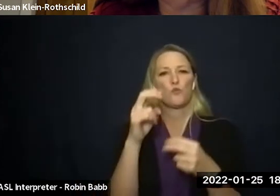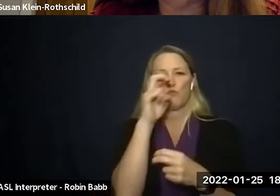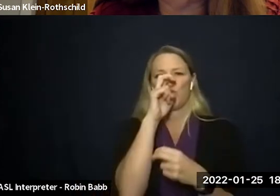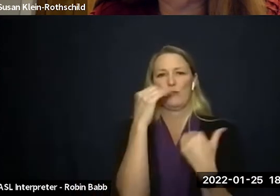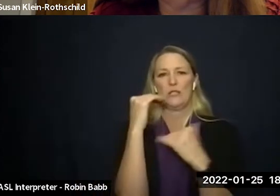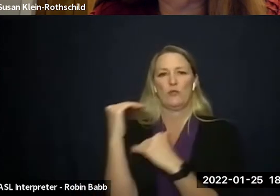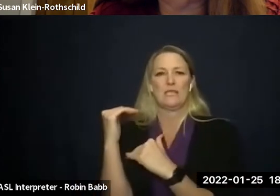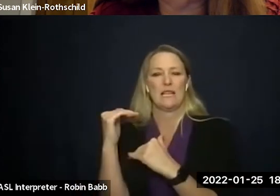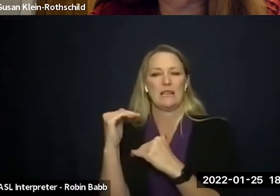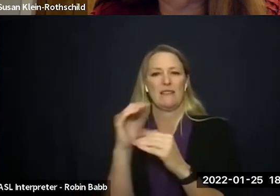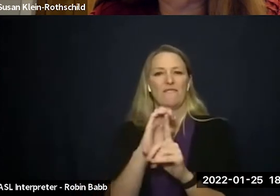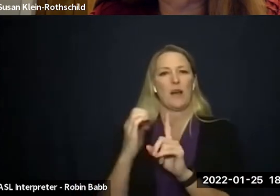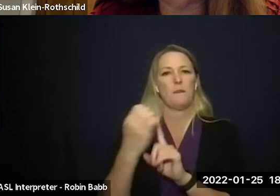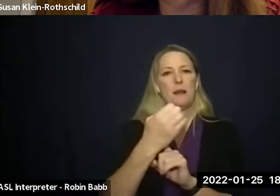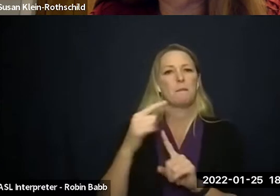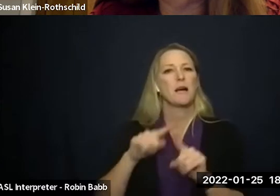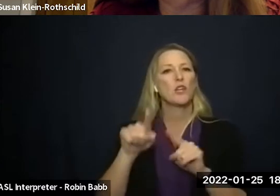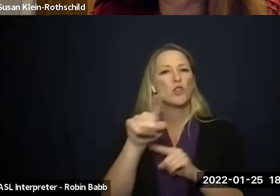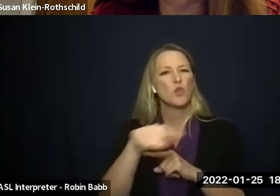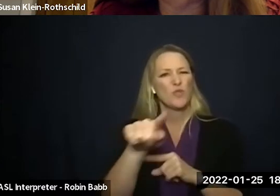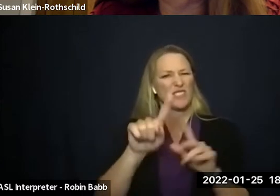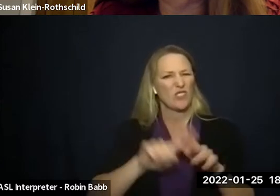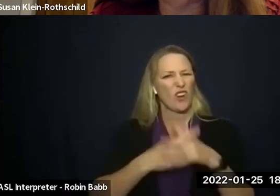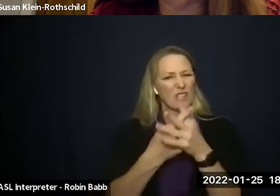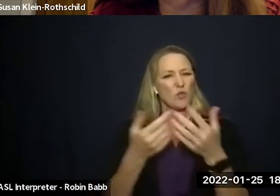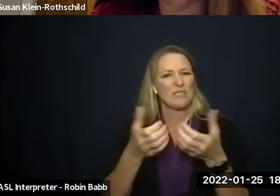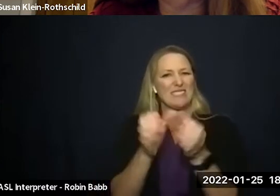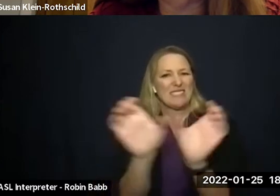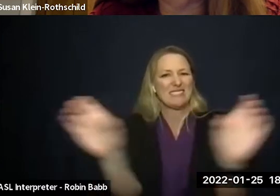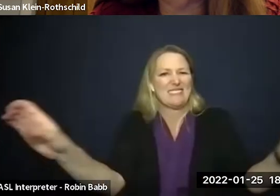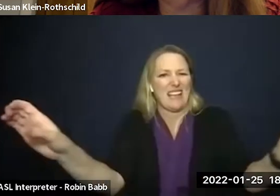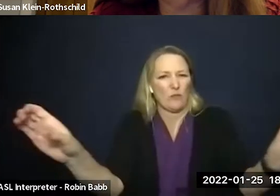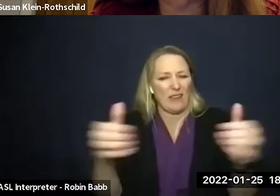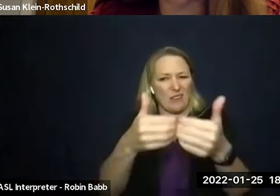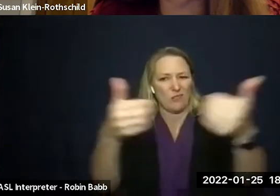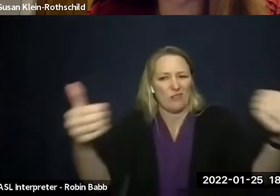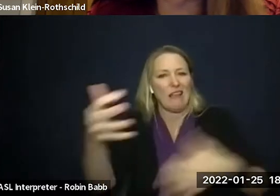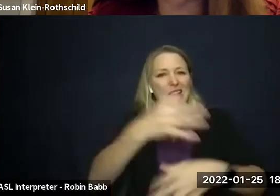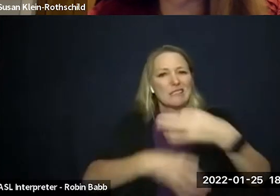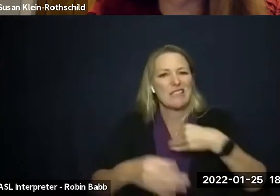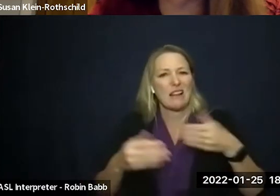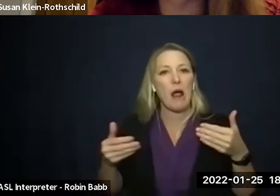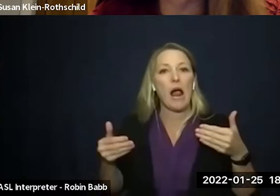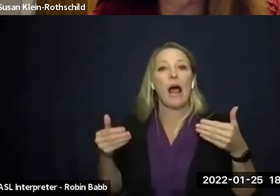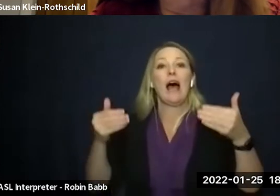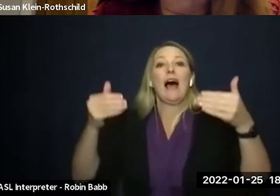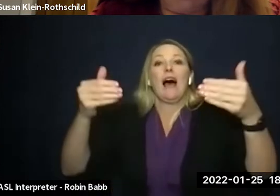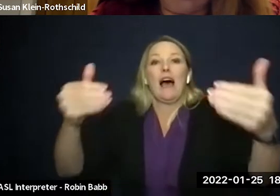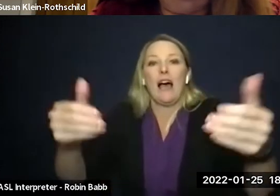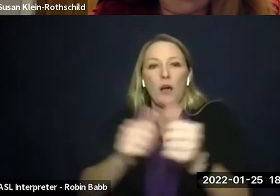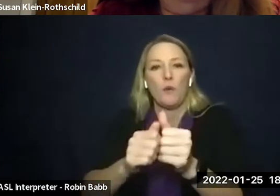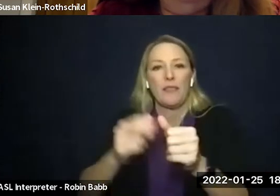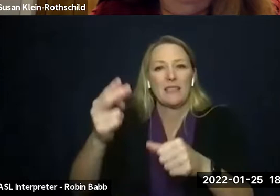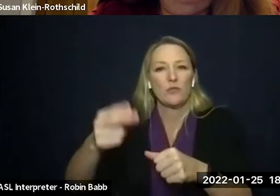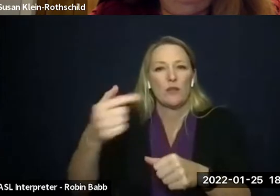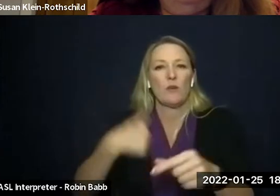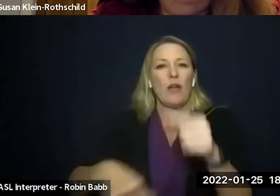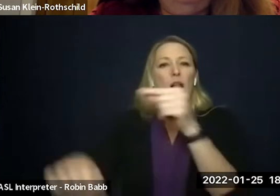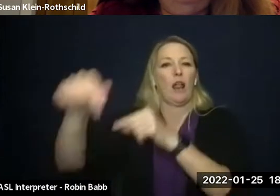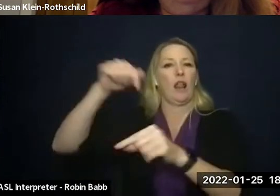are moving forward to segregation instead of moving forward in history we're moving backward